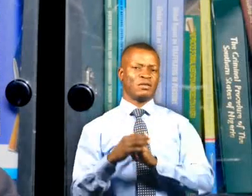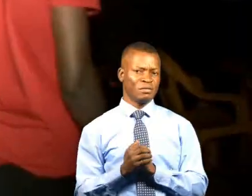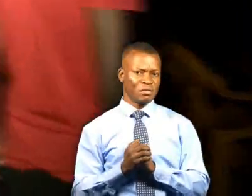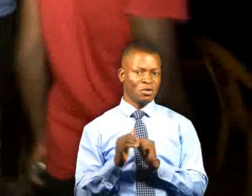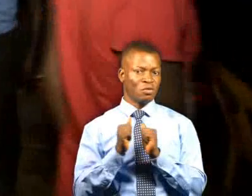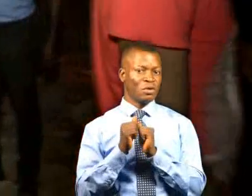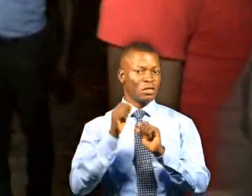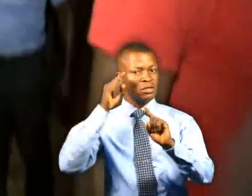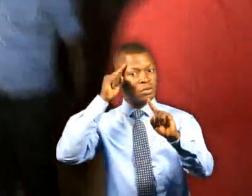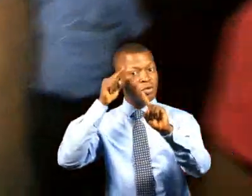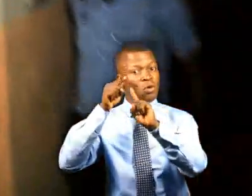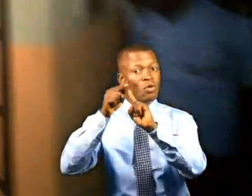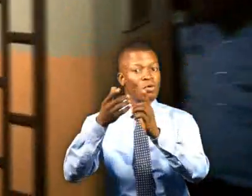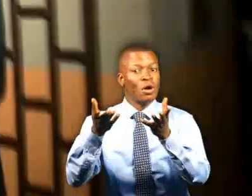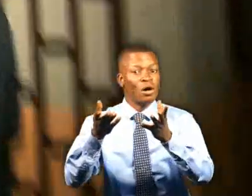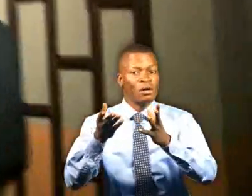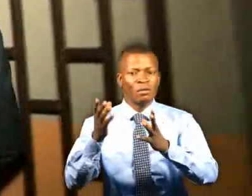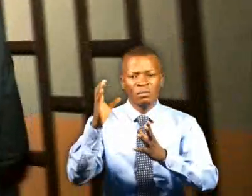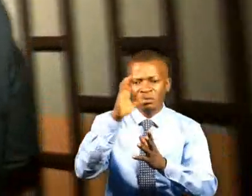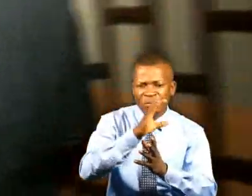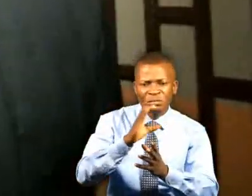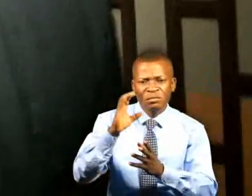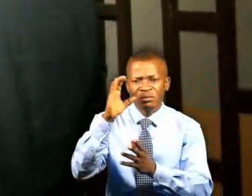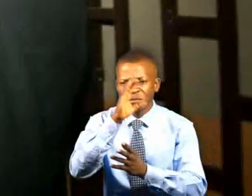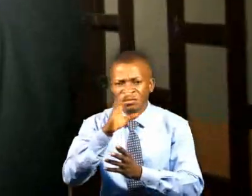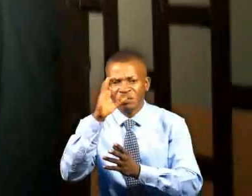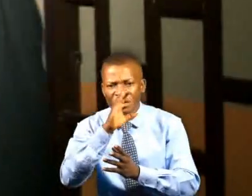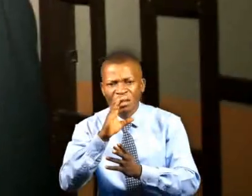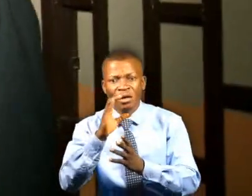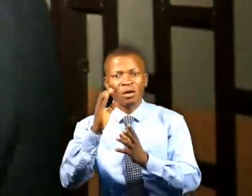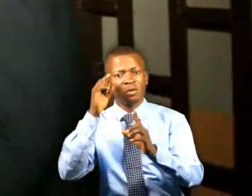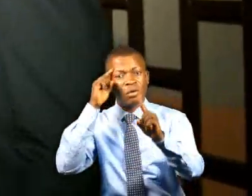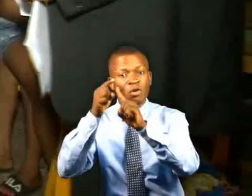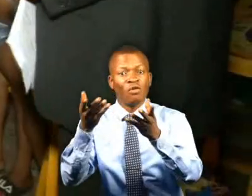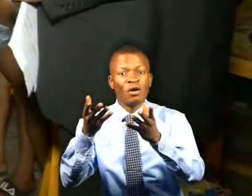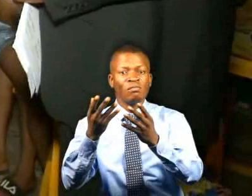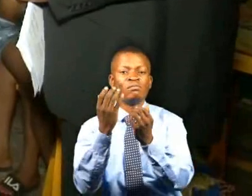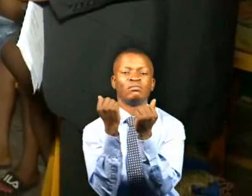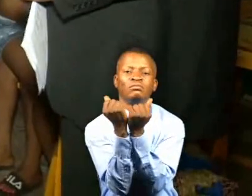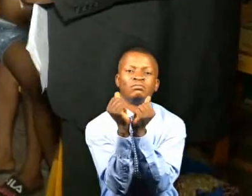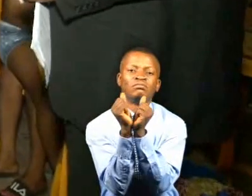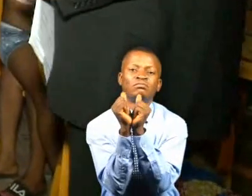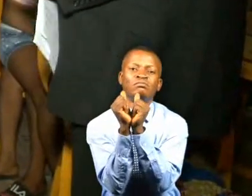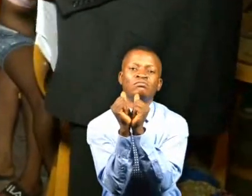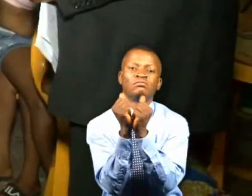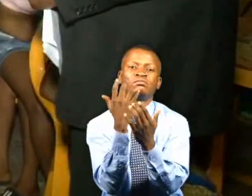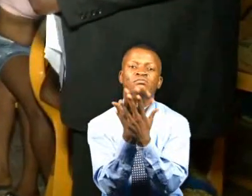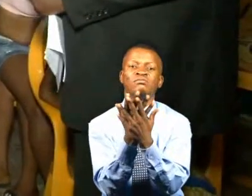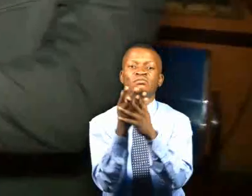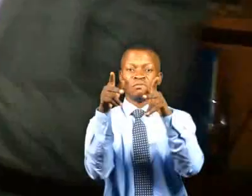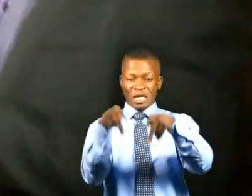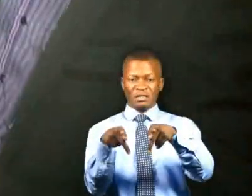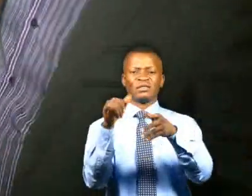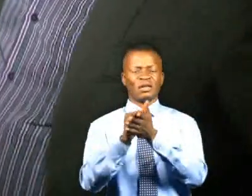building for the purpose of searching or for the purpose of arresting a